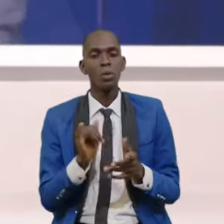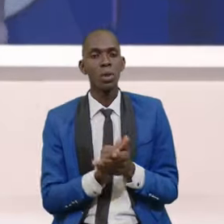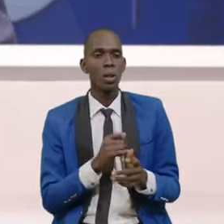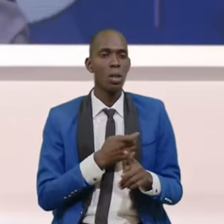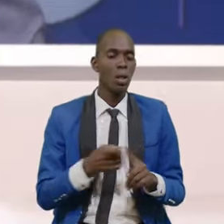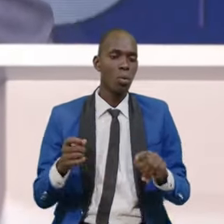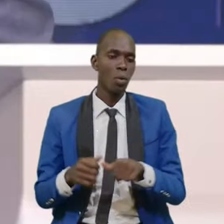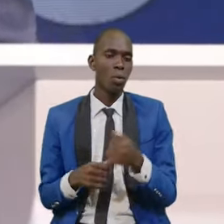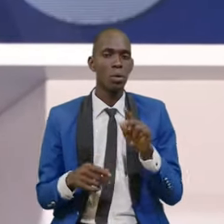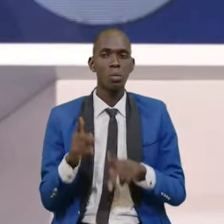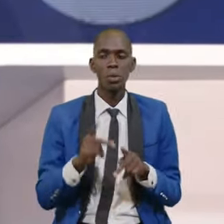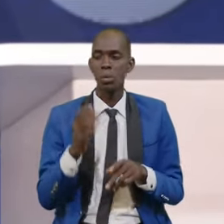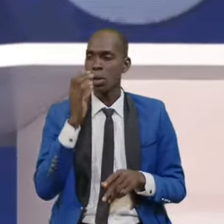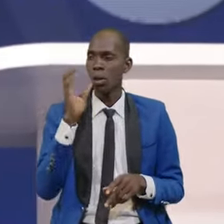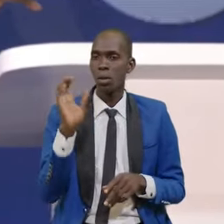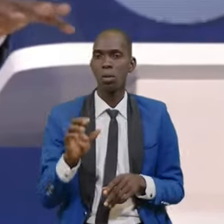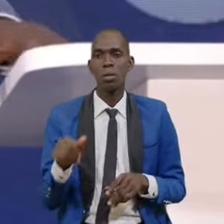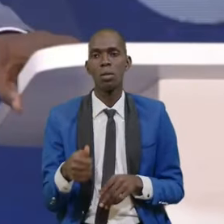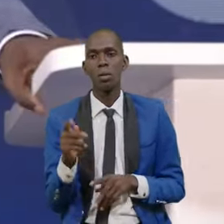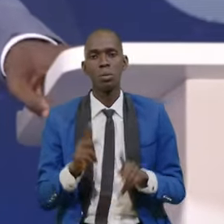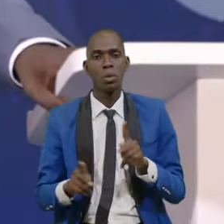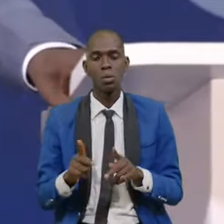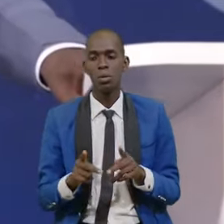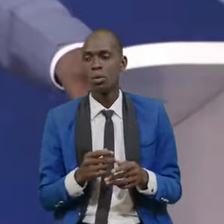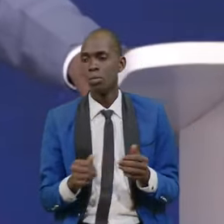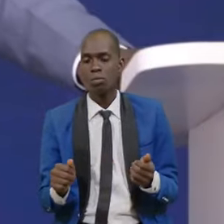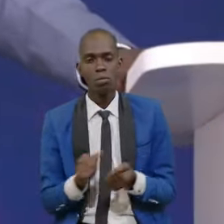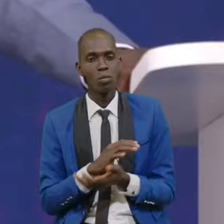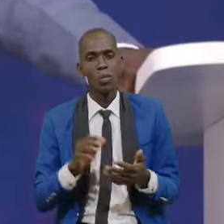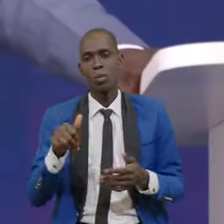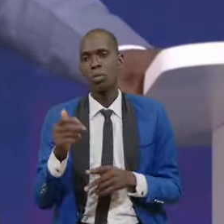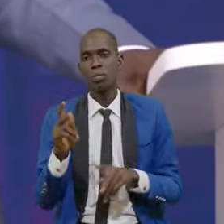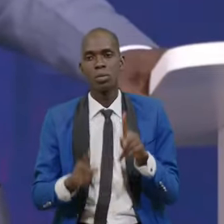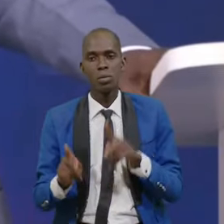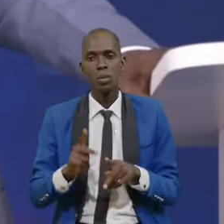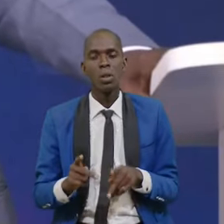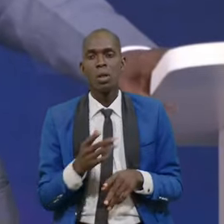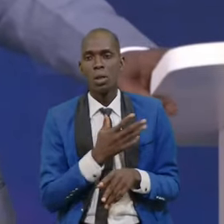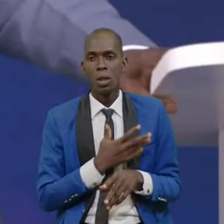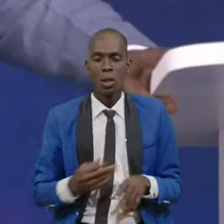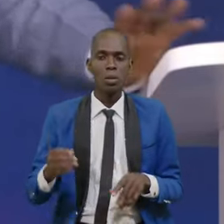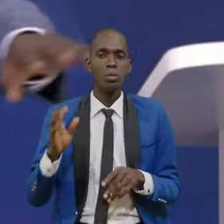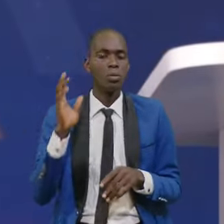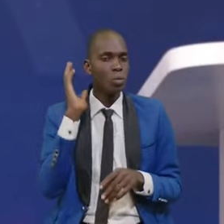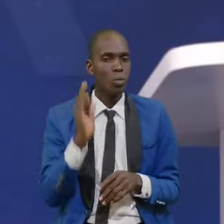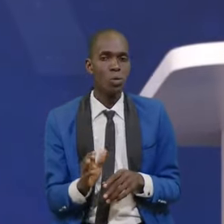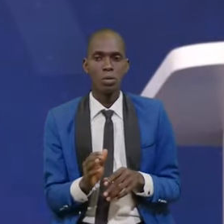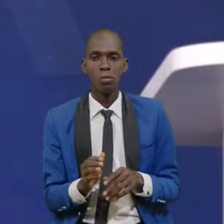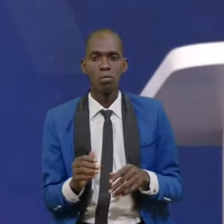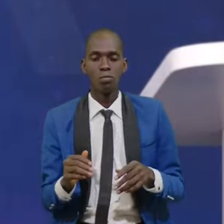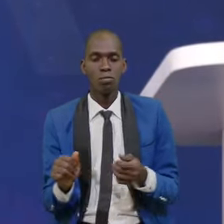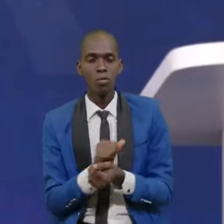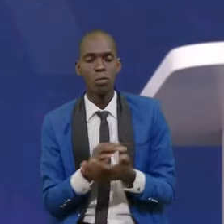people, curse other people, injure other people, and they pursue them with a kind of power that